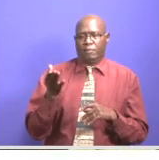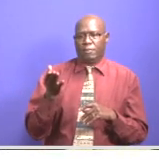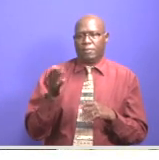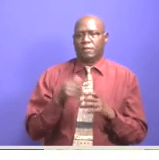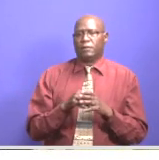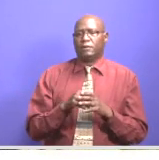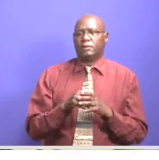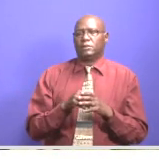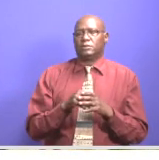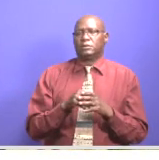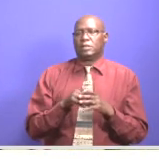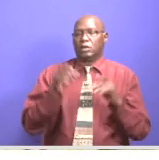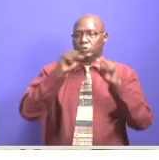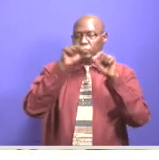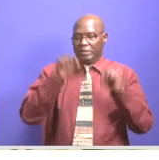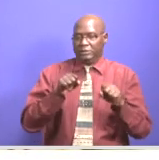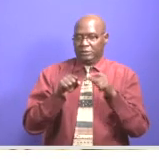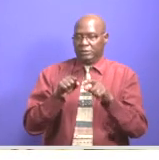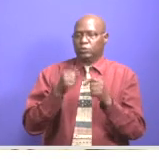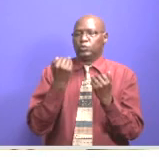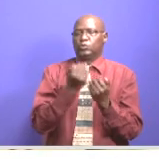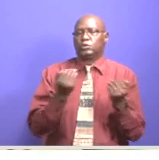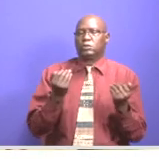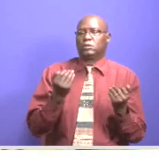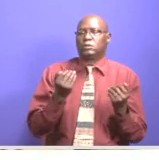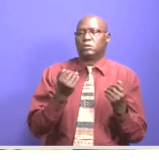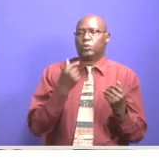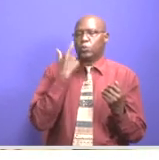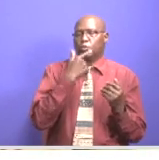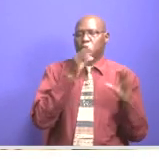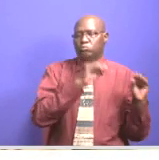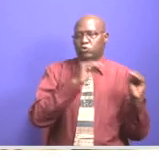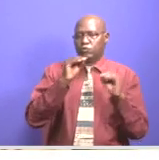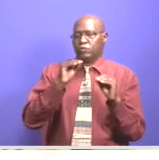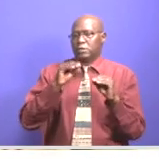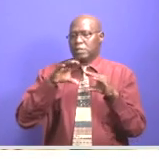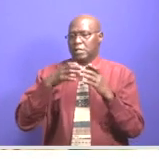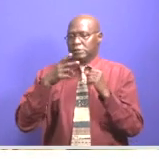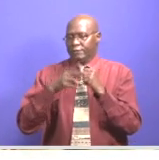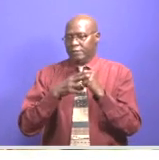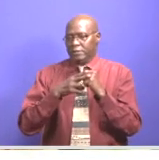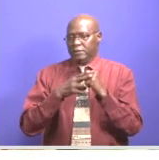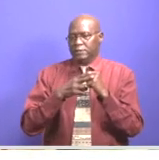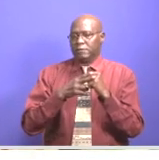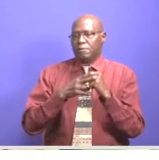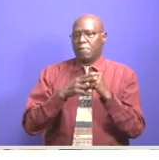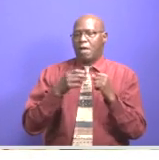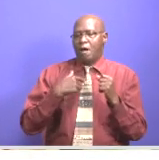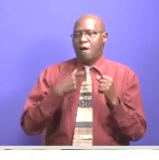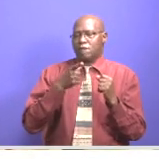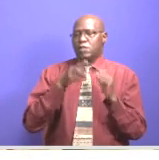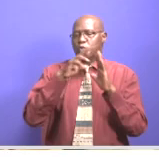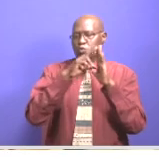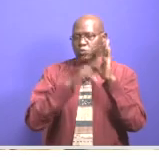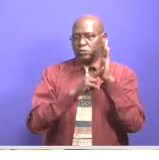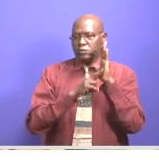infrastructure, the children who are to transit to grade 7, they already have the rooms which have